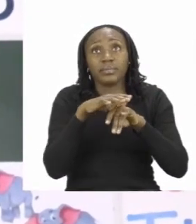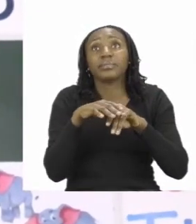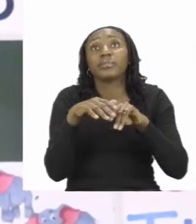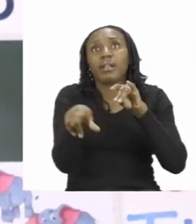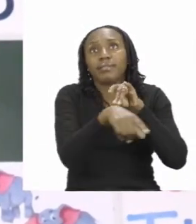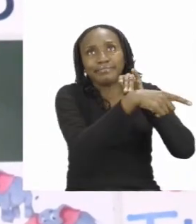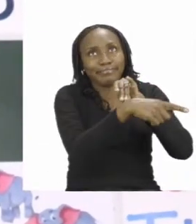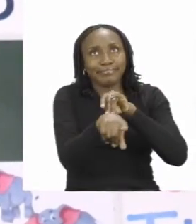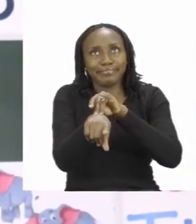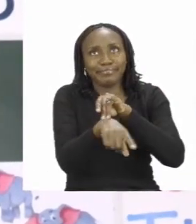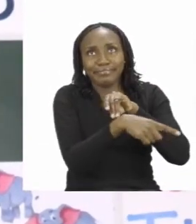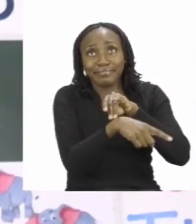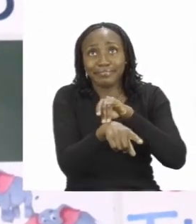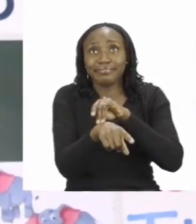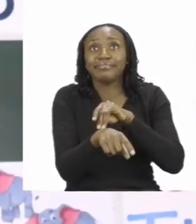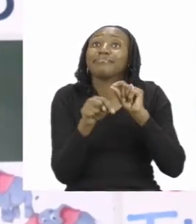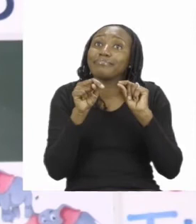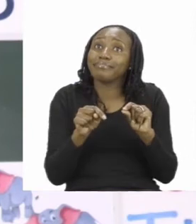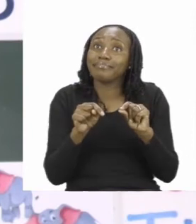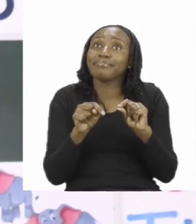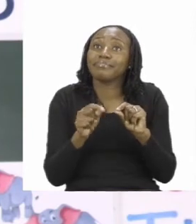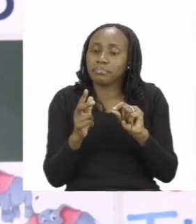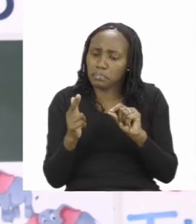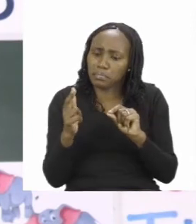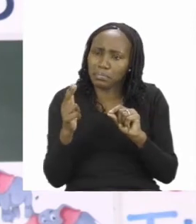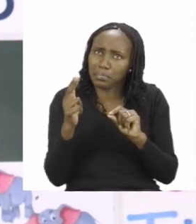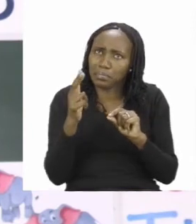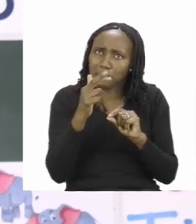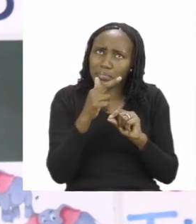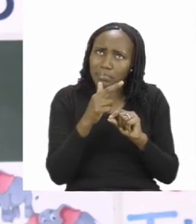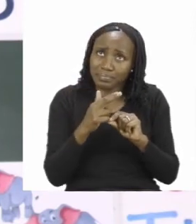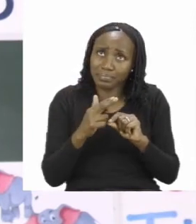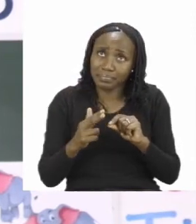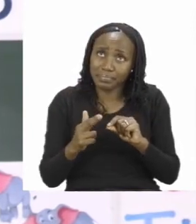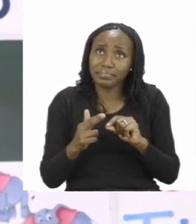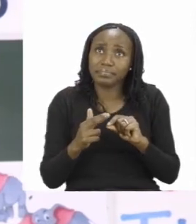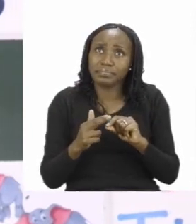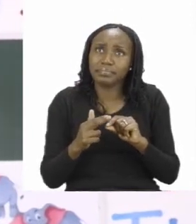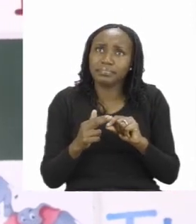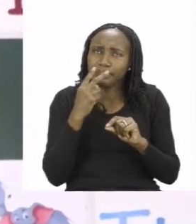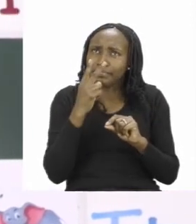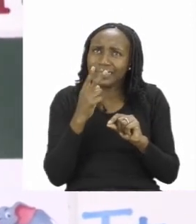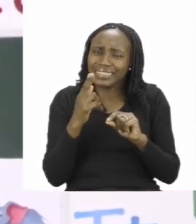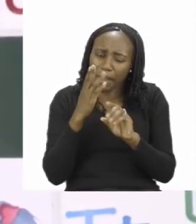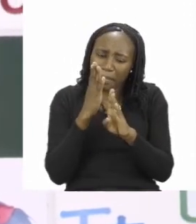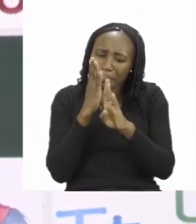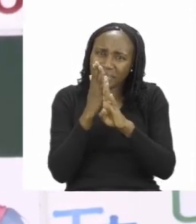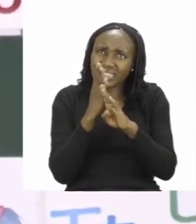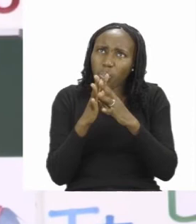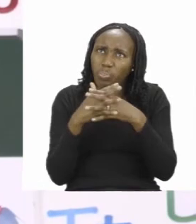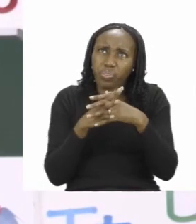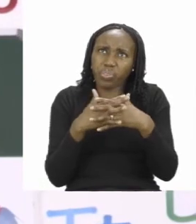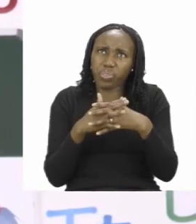So, when I am cutting out, make sure, or rather when you are cutting out, make sure you cut out neatly, just